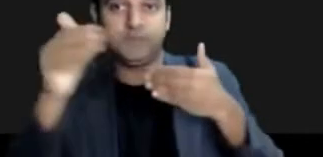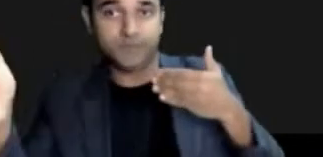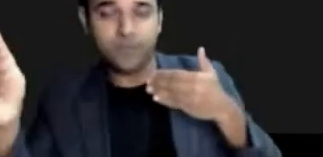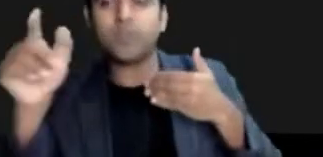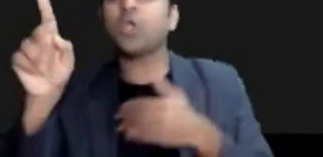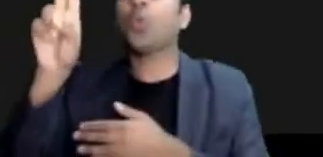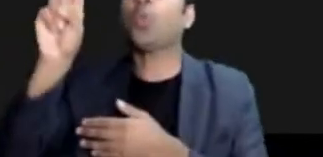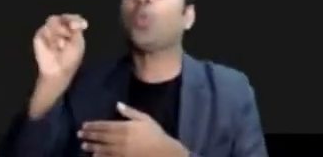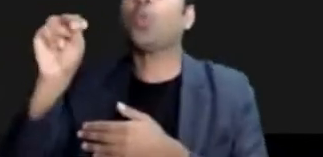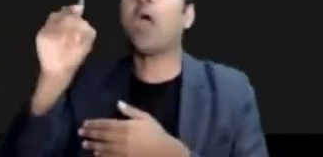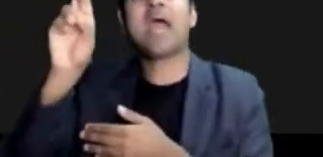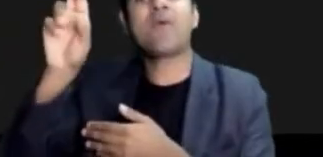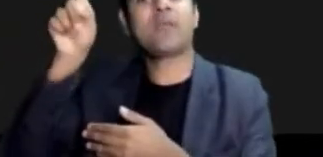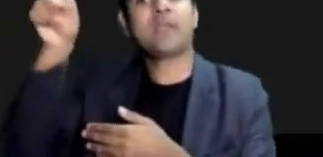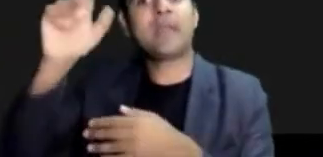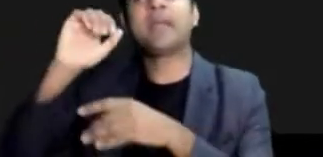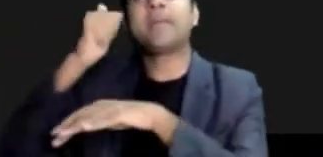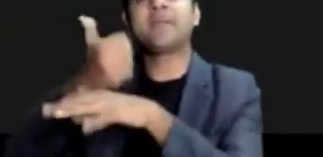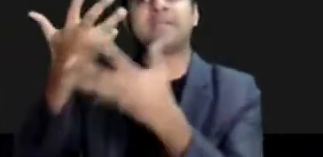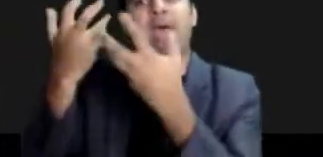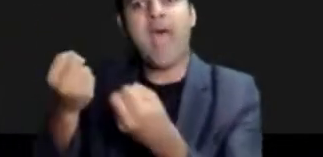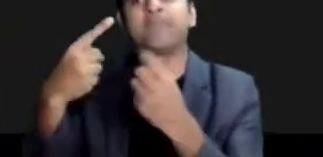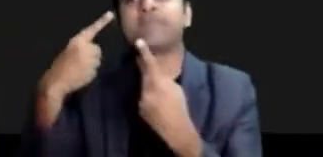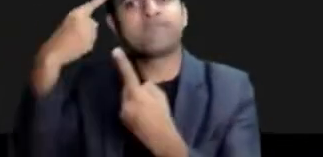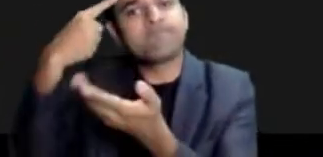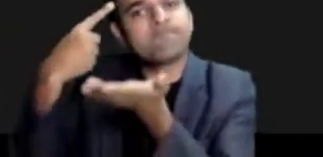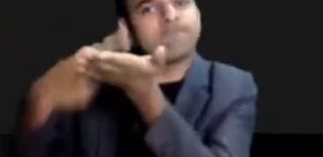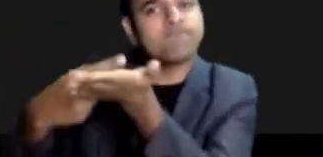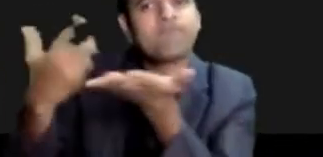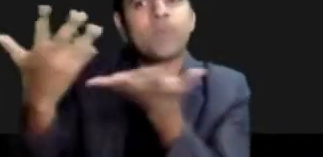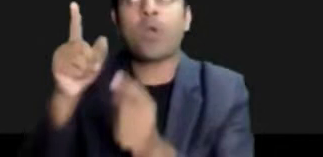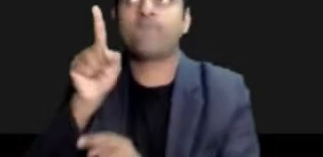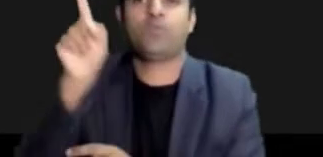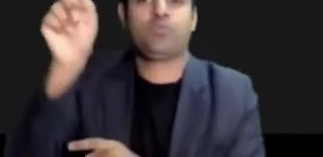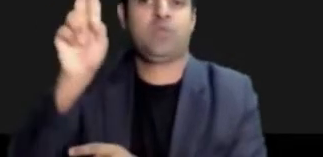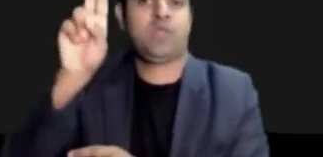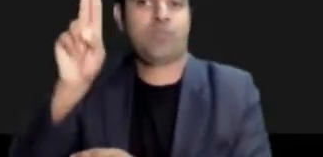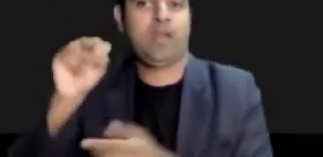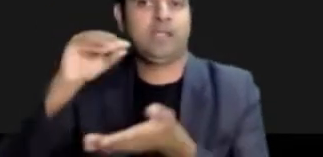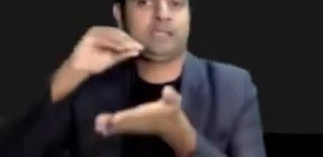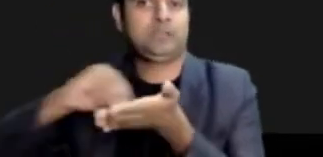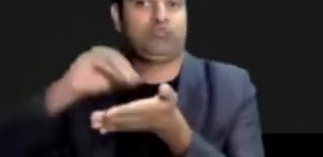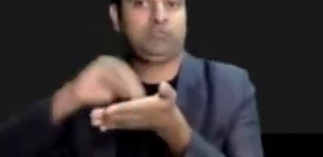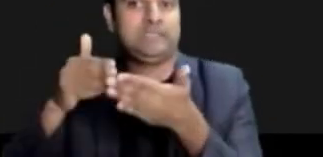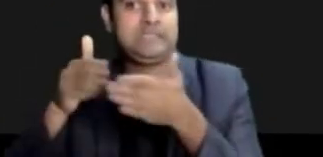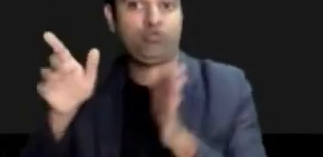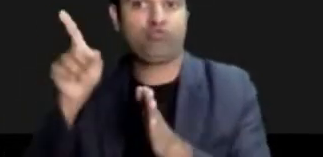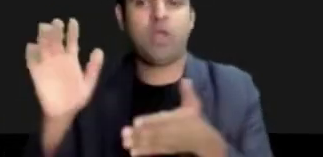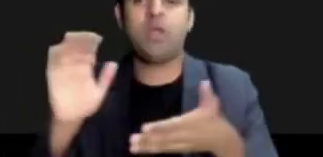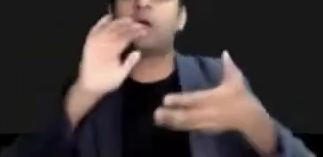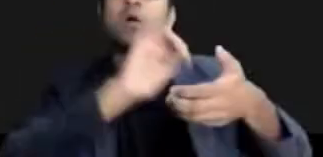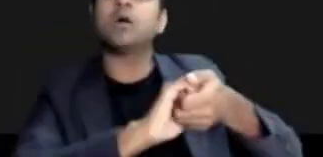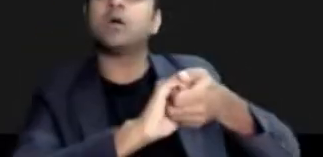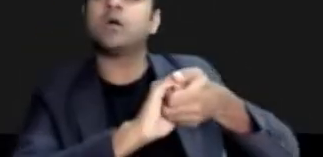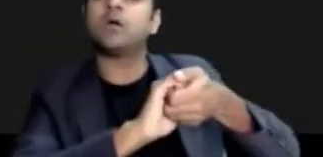Goal stream, are working towards having a midterm review on the implementation of the